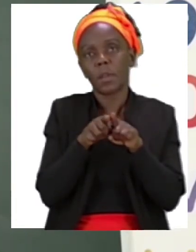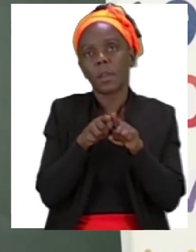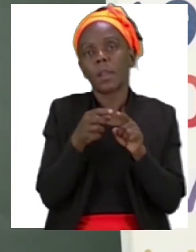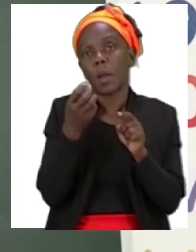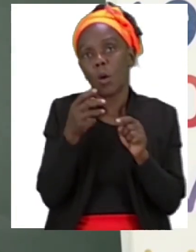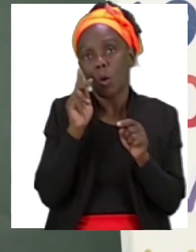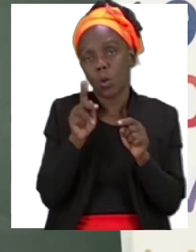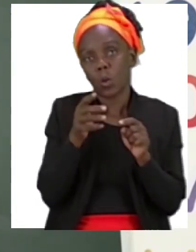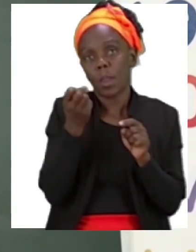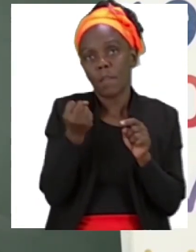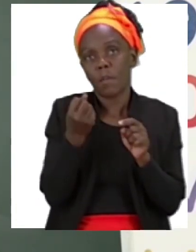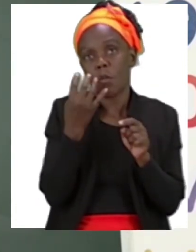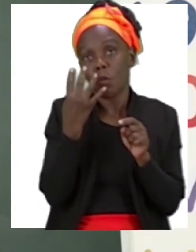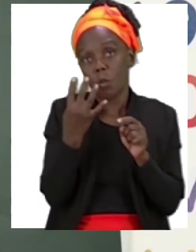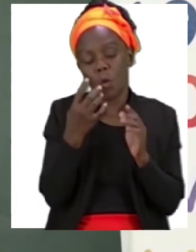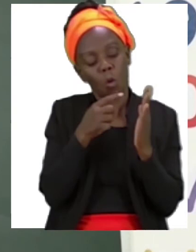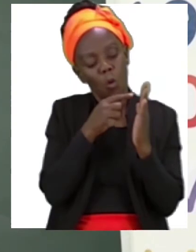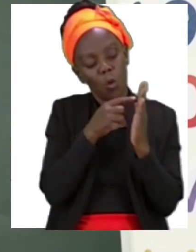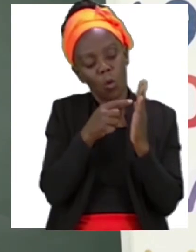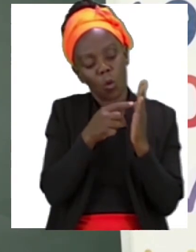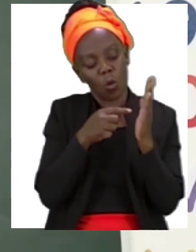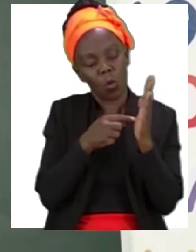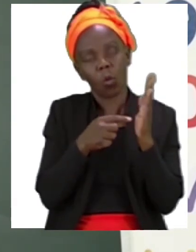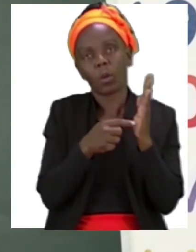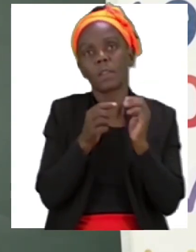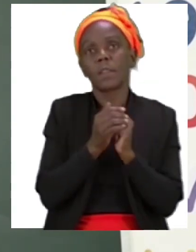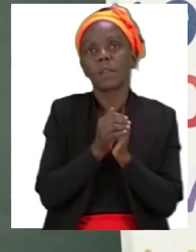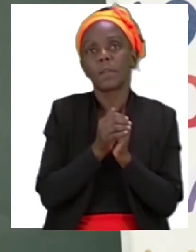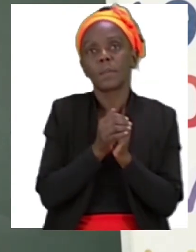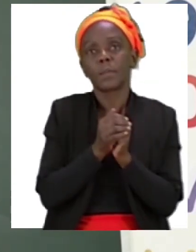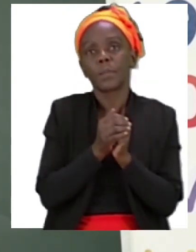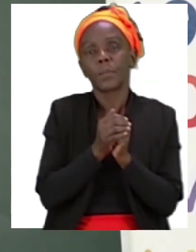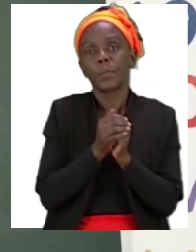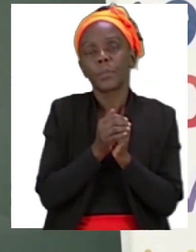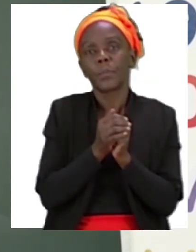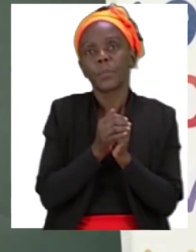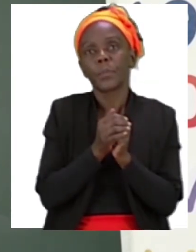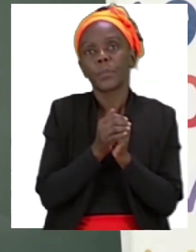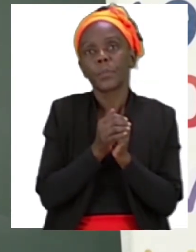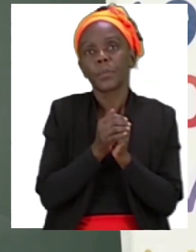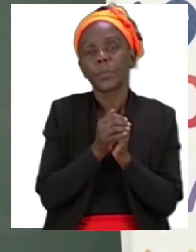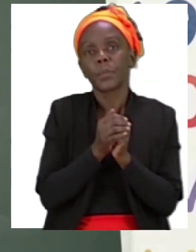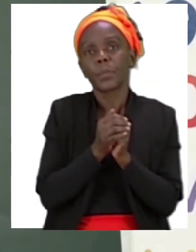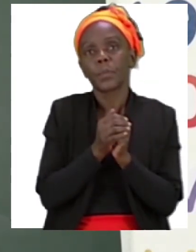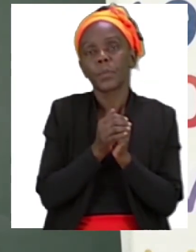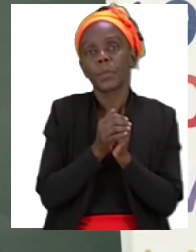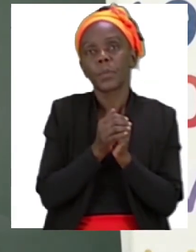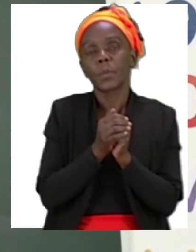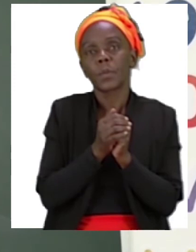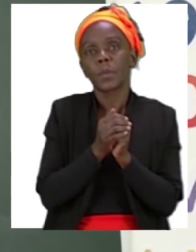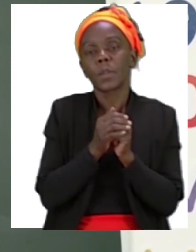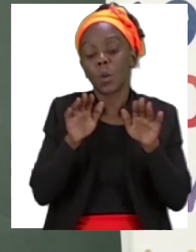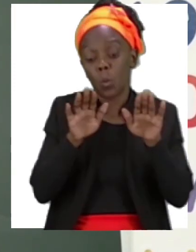4. So you're going to use this rectangle, and when you're using the rectangle, or rather when you are